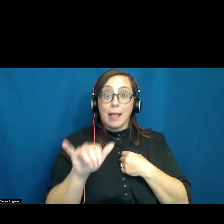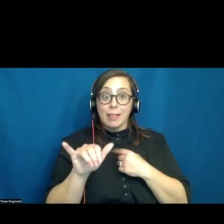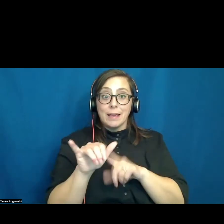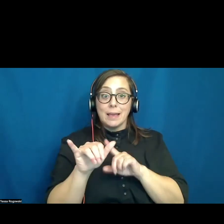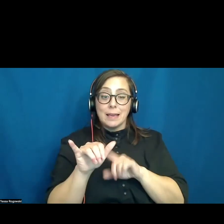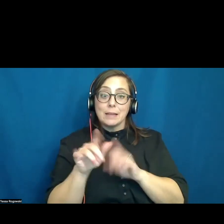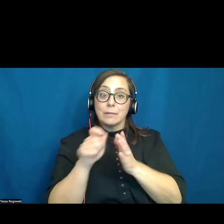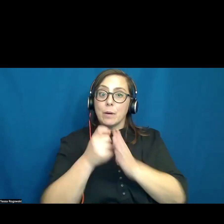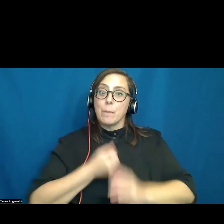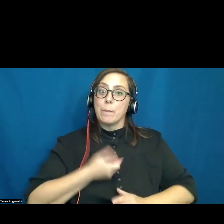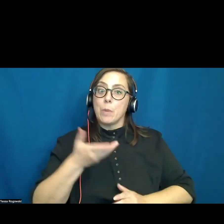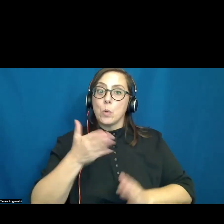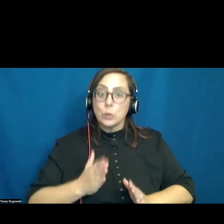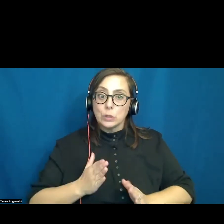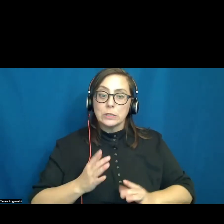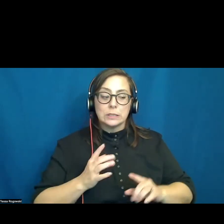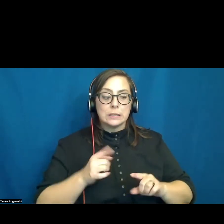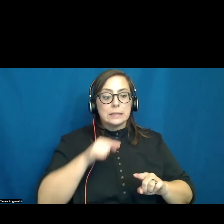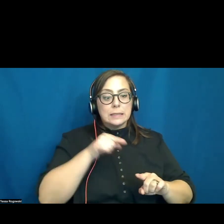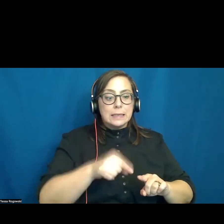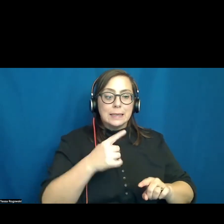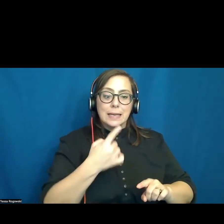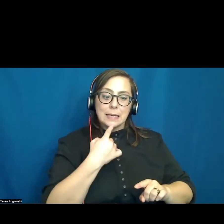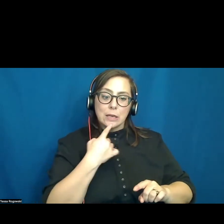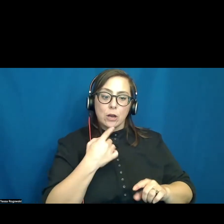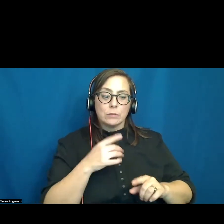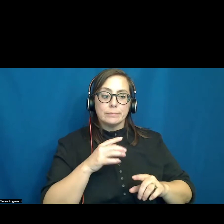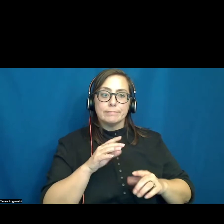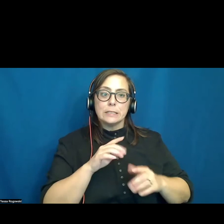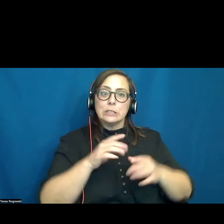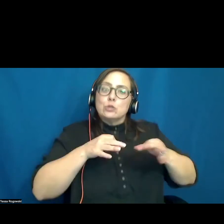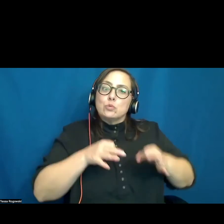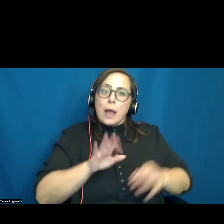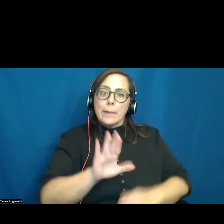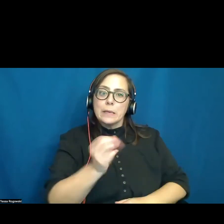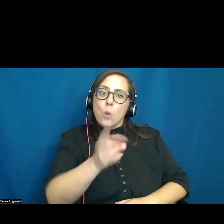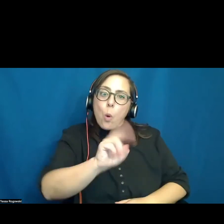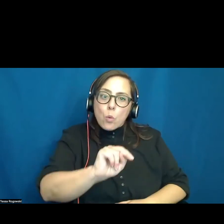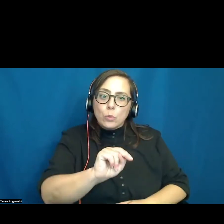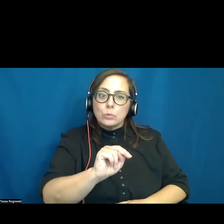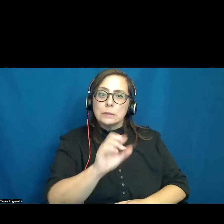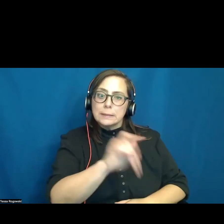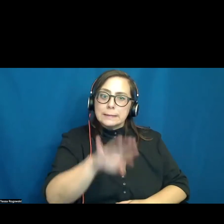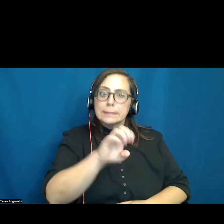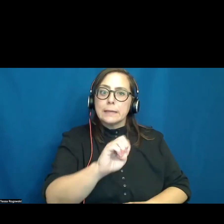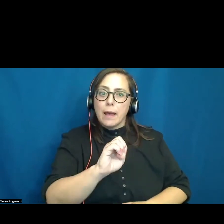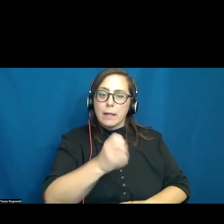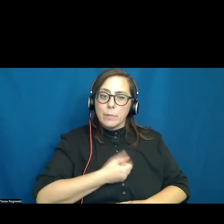poetry as a harmonizing madness. So there's this celebration of quote unquote